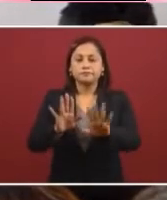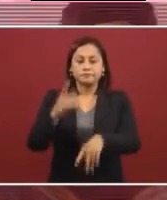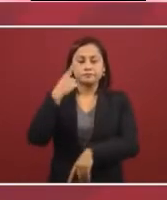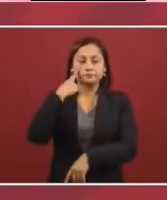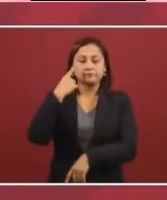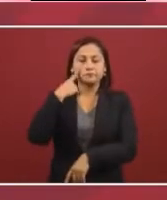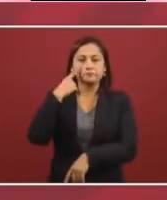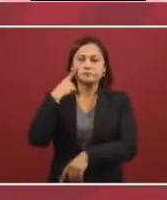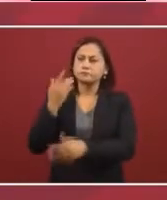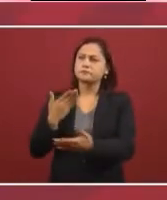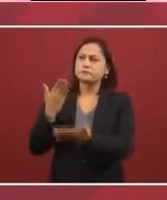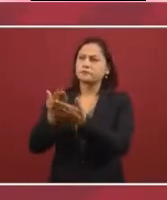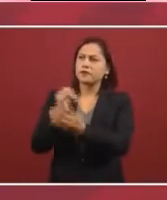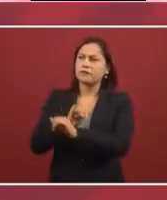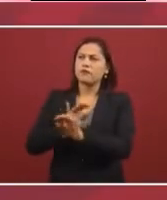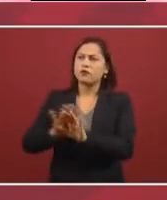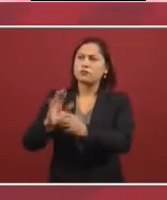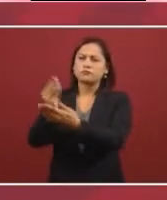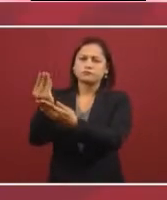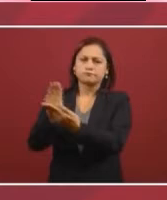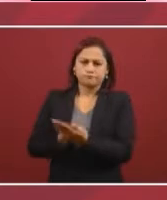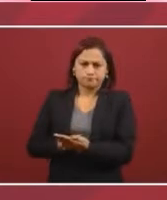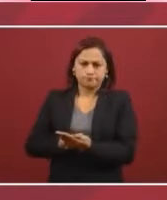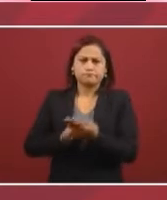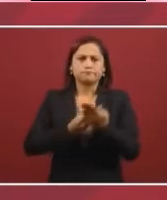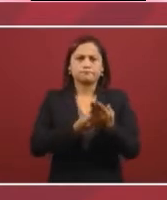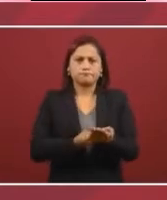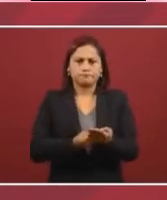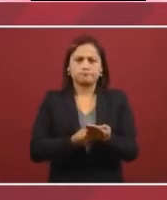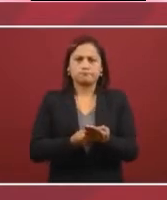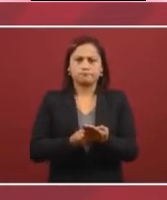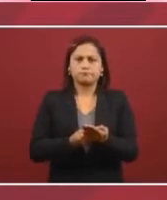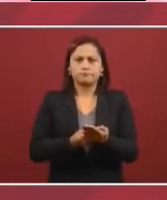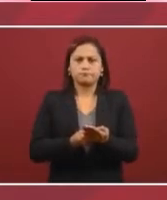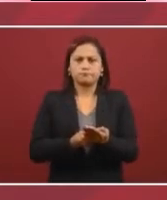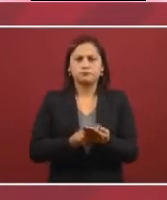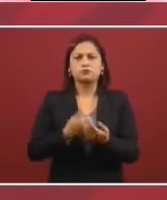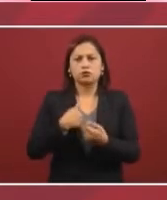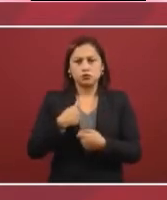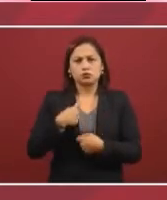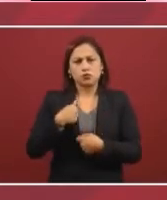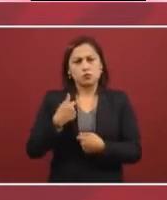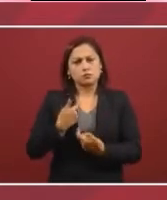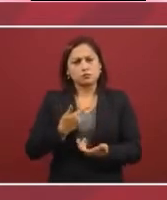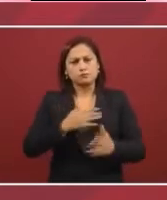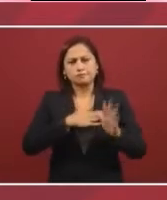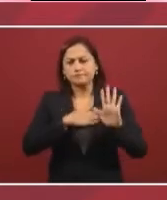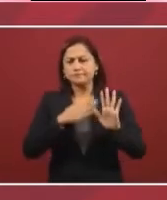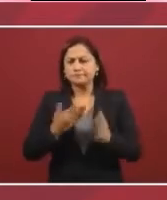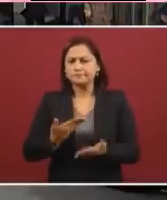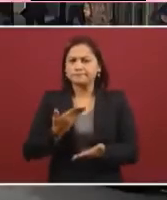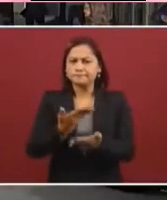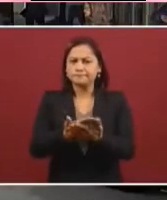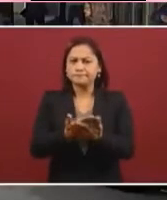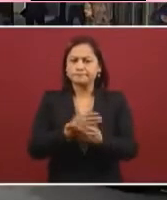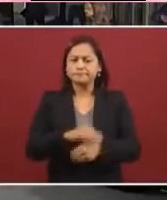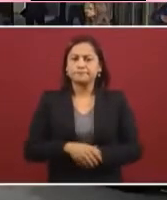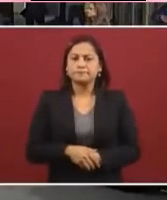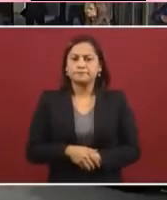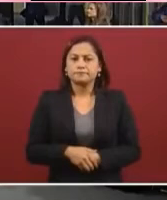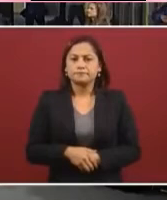We're going to ask for the information regarding this matter in particular. I offer you this.